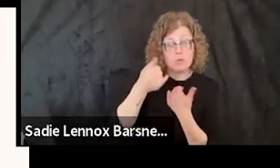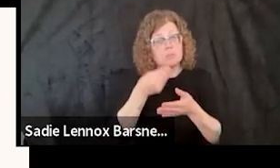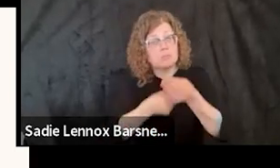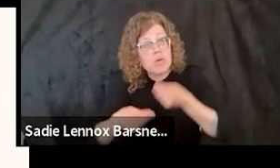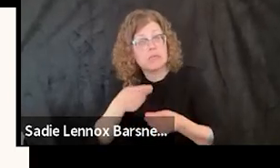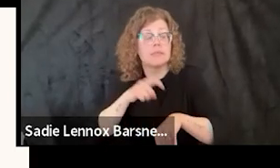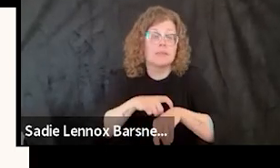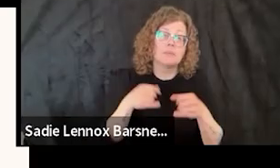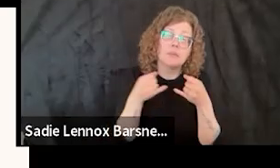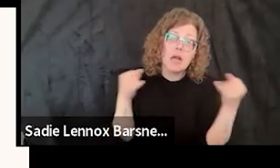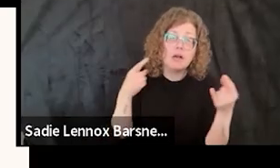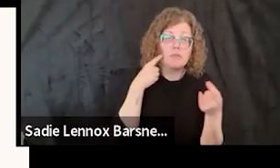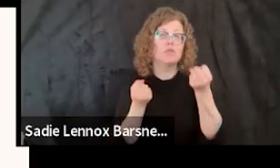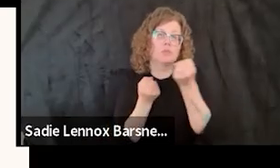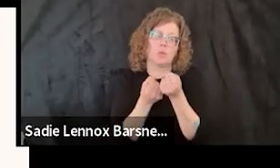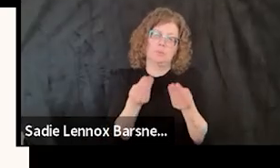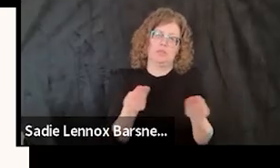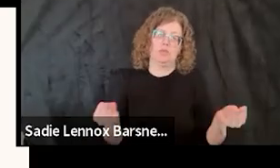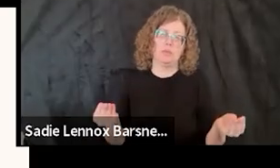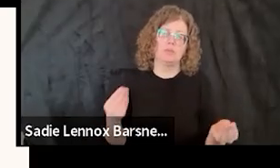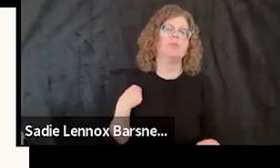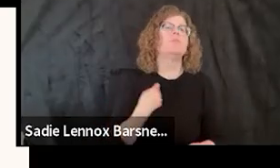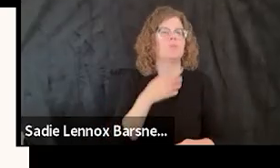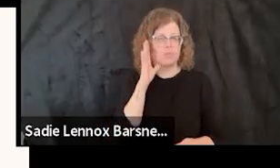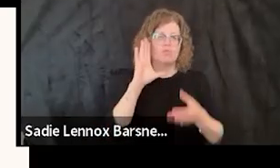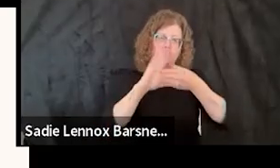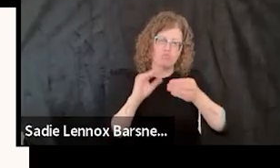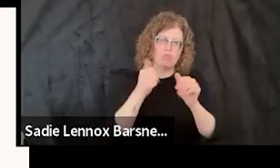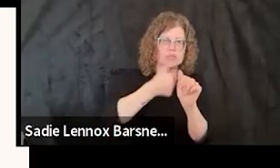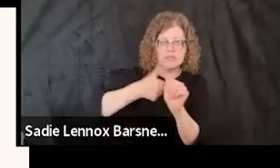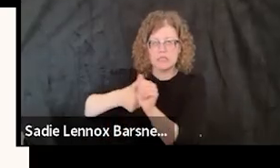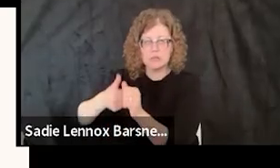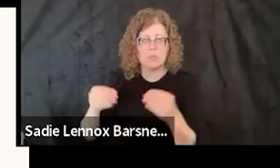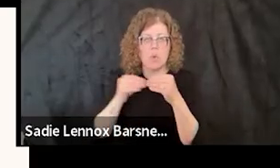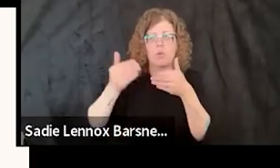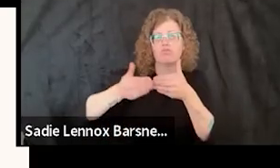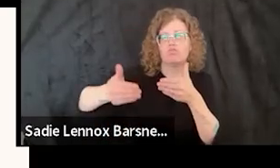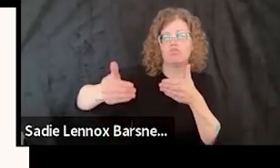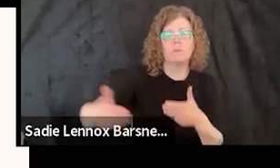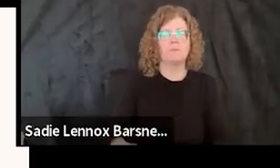over later in detail.